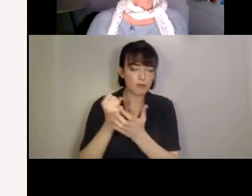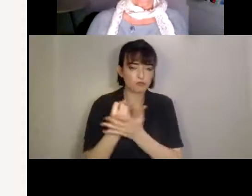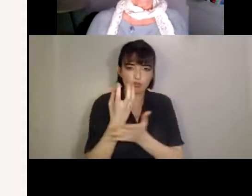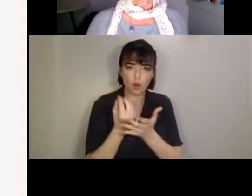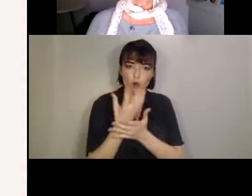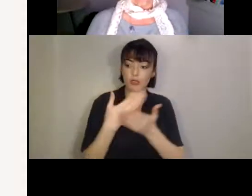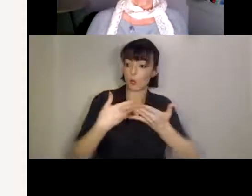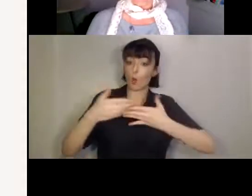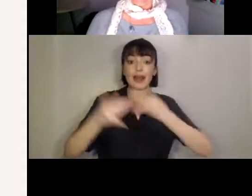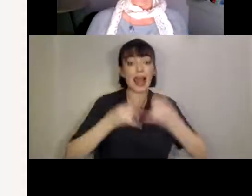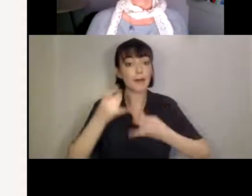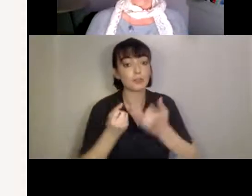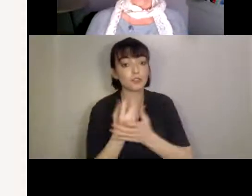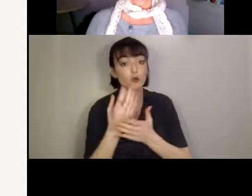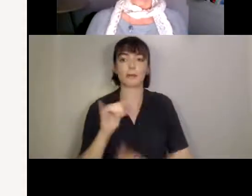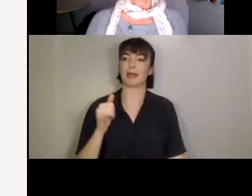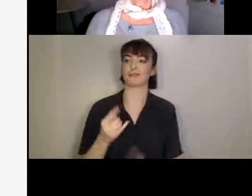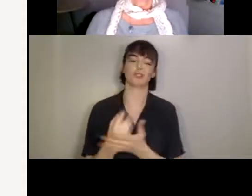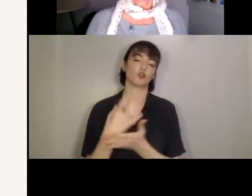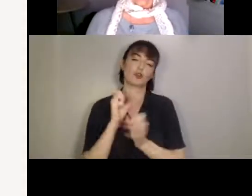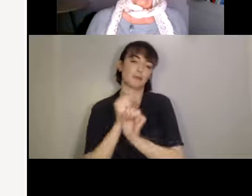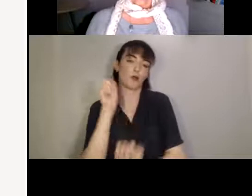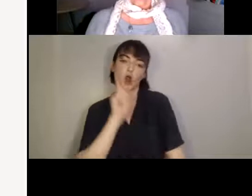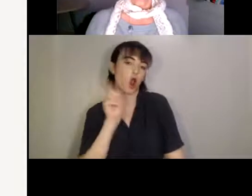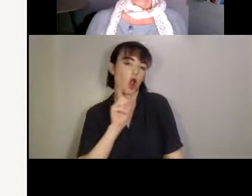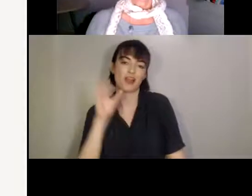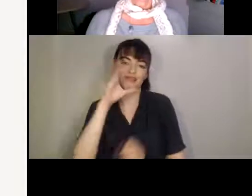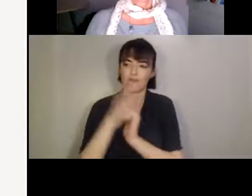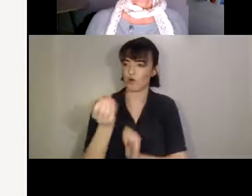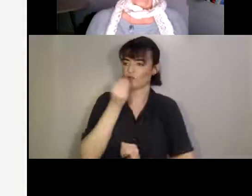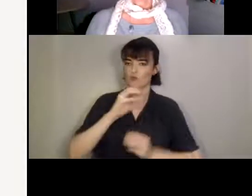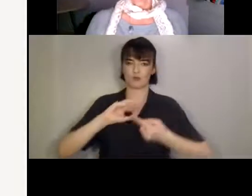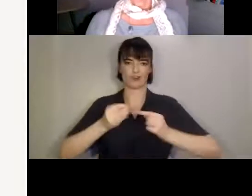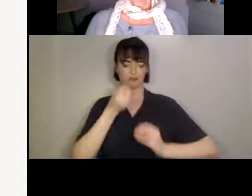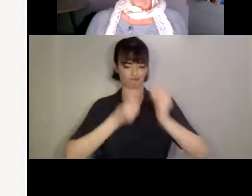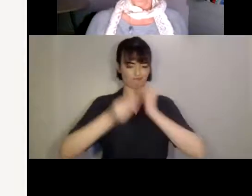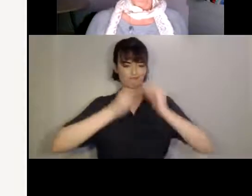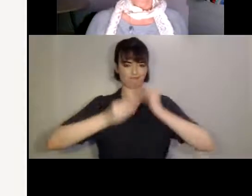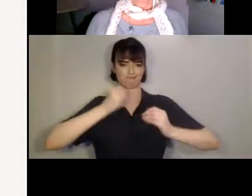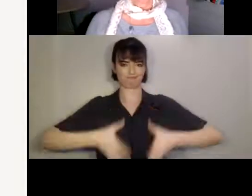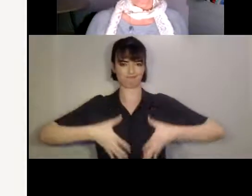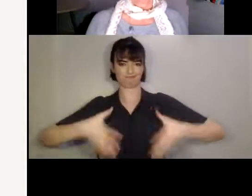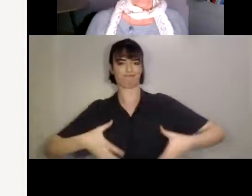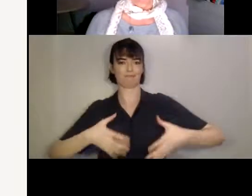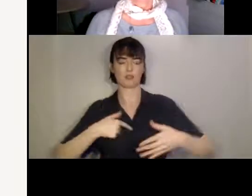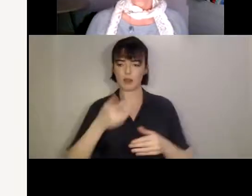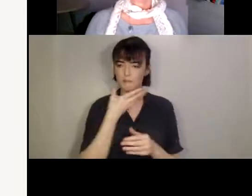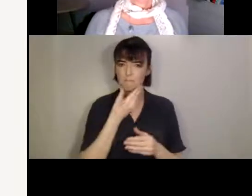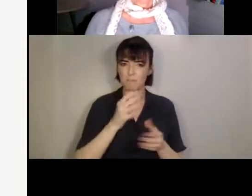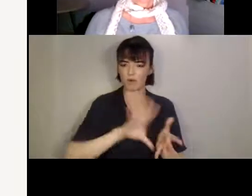in the story. The story is about a girl who gets a lot of food and tries to eat the food, and this annoying boy keeps taking the food away